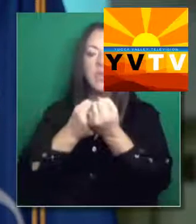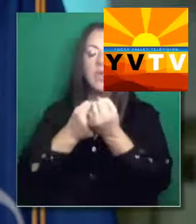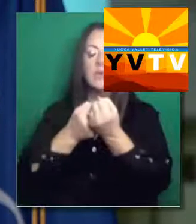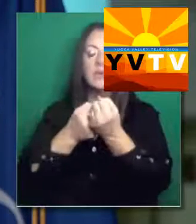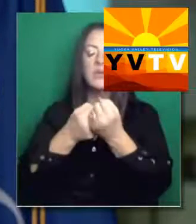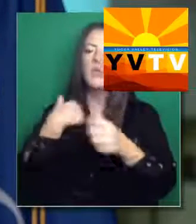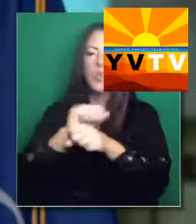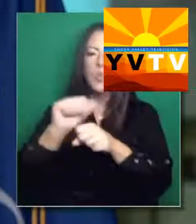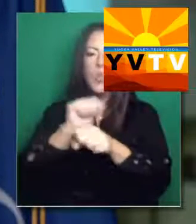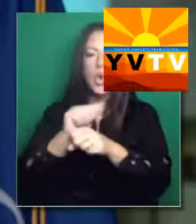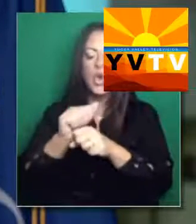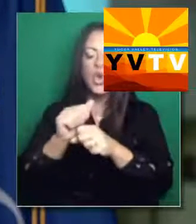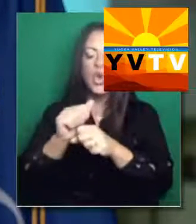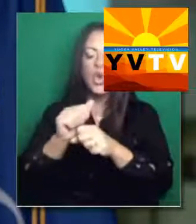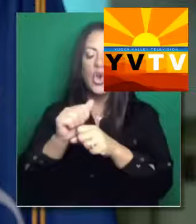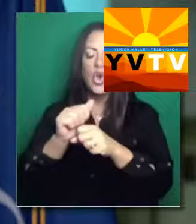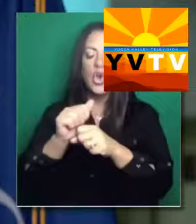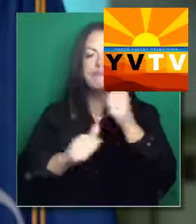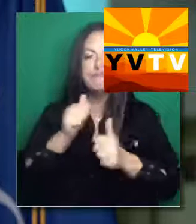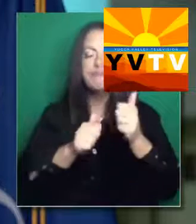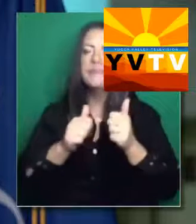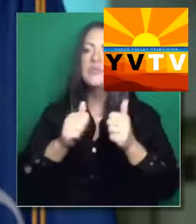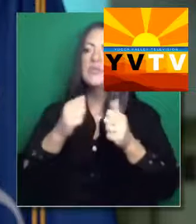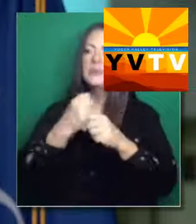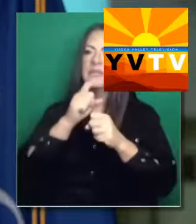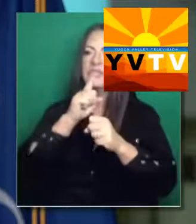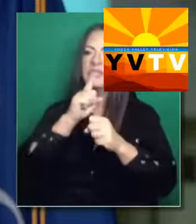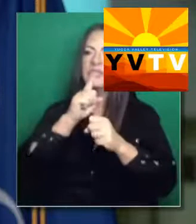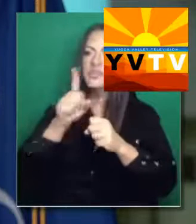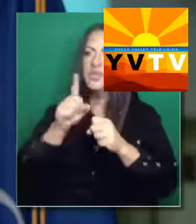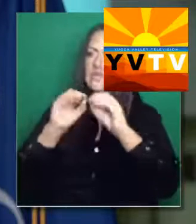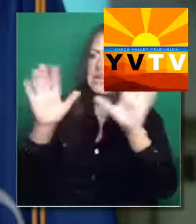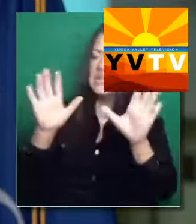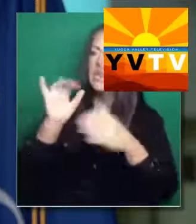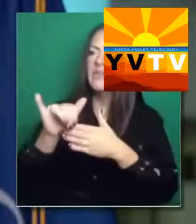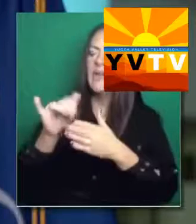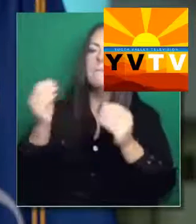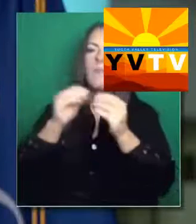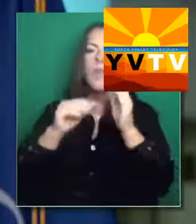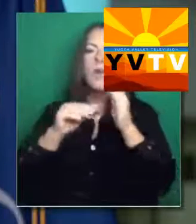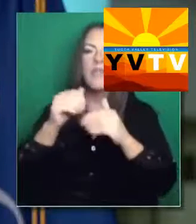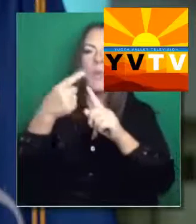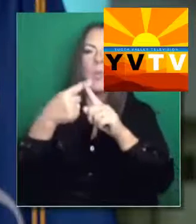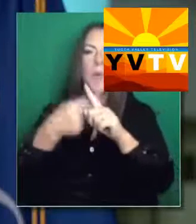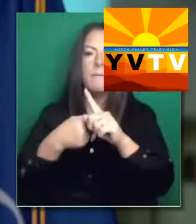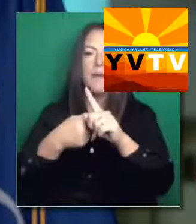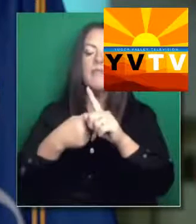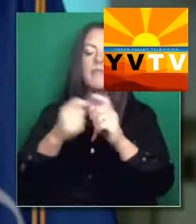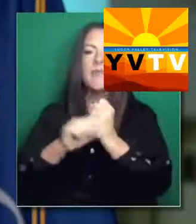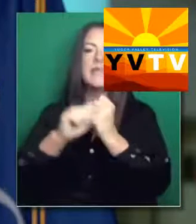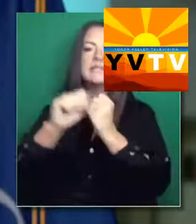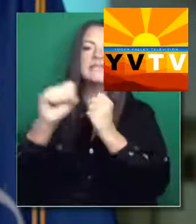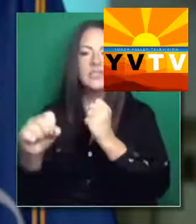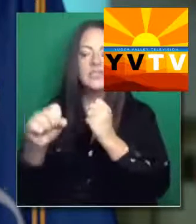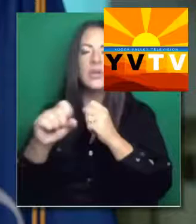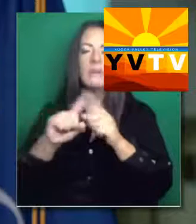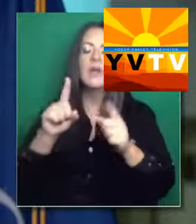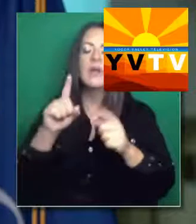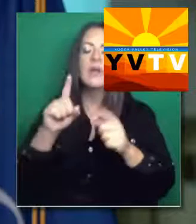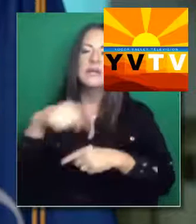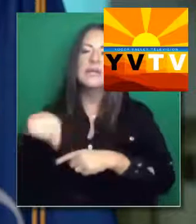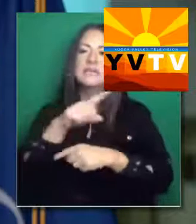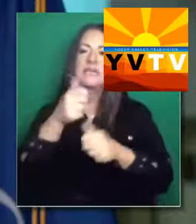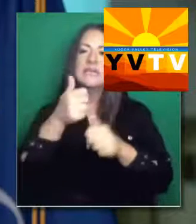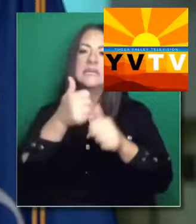to get more clarity beyond just the 30-day extensions, which I think the counties fundamentally and understandably need to give them